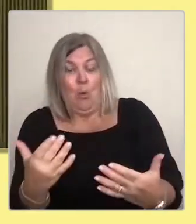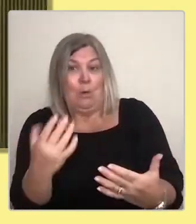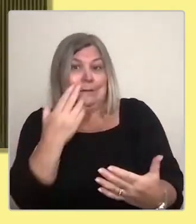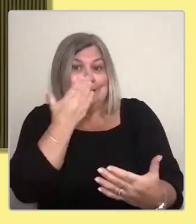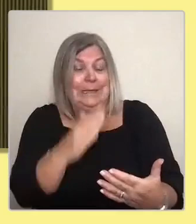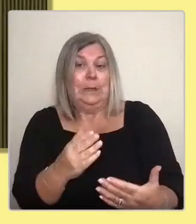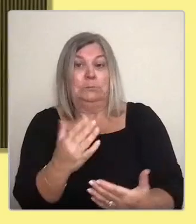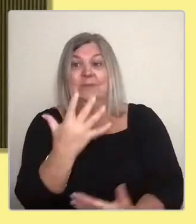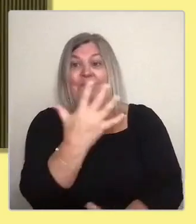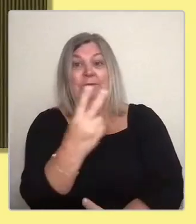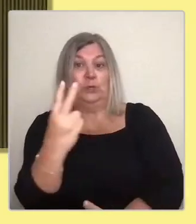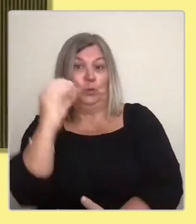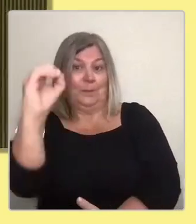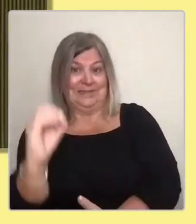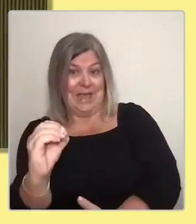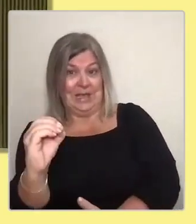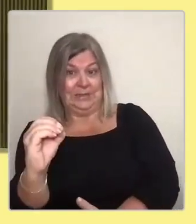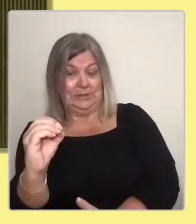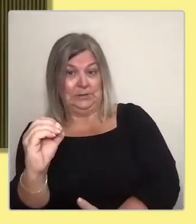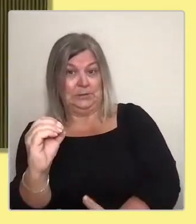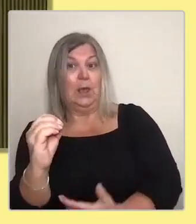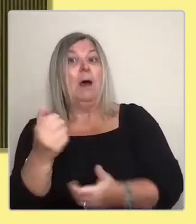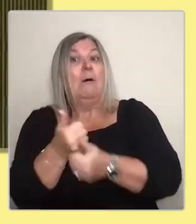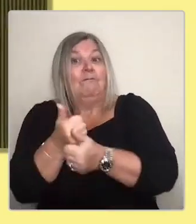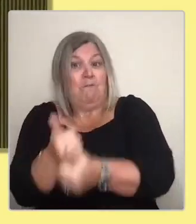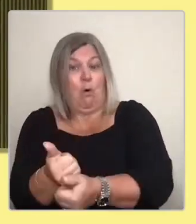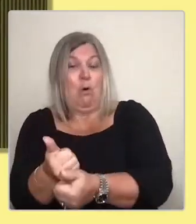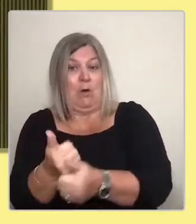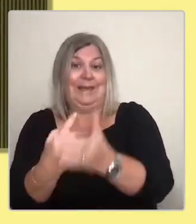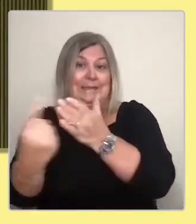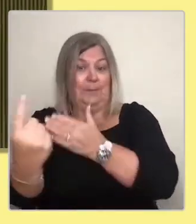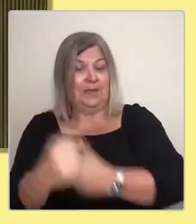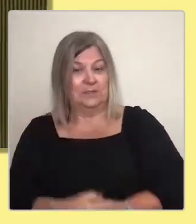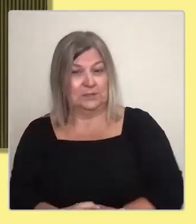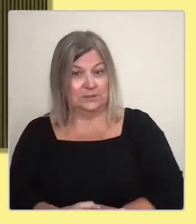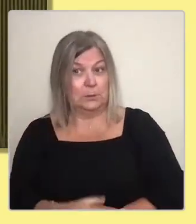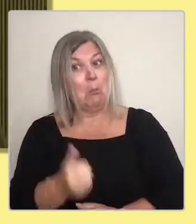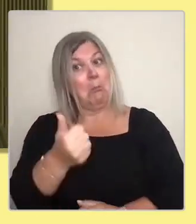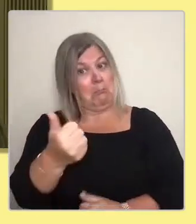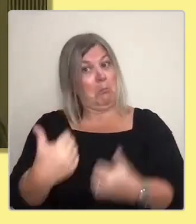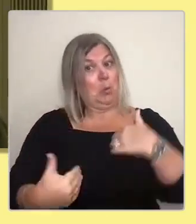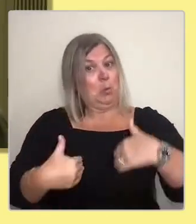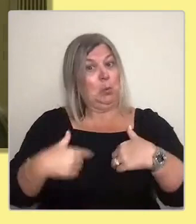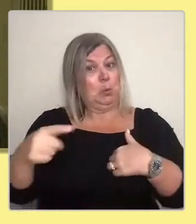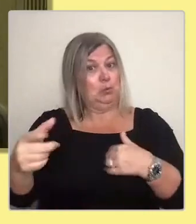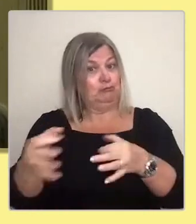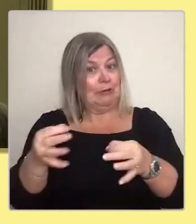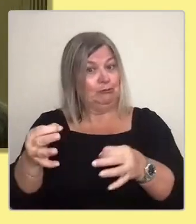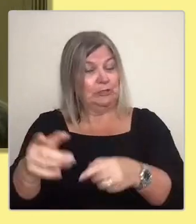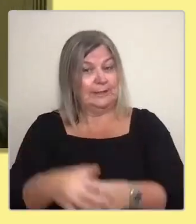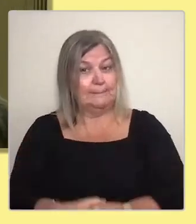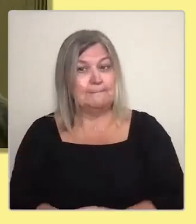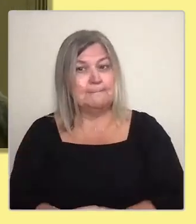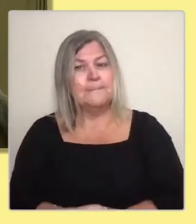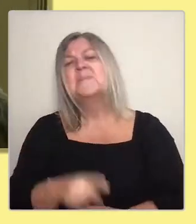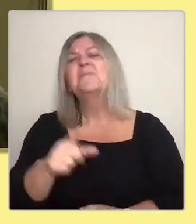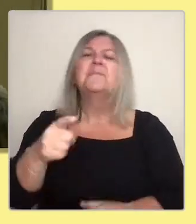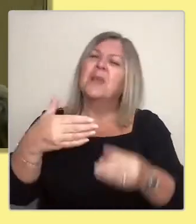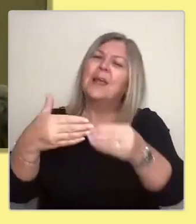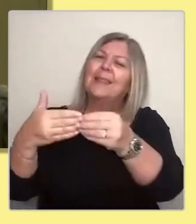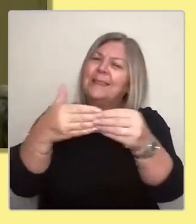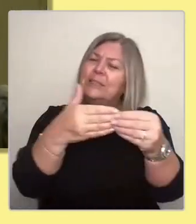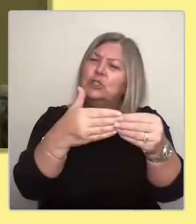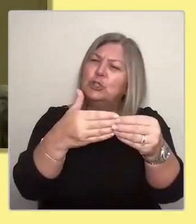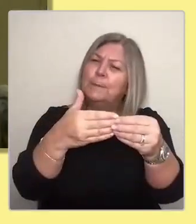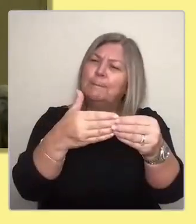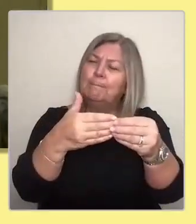we should be looking at, and I think it would be successful. And I'll just finish on this point. You know, leadership is not necessarily about